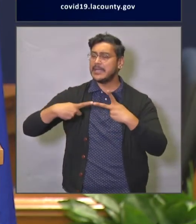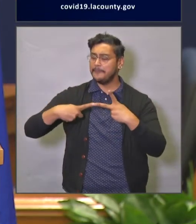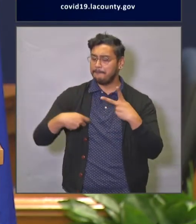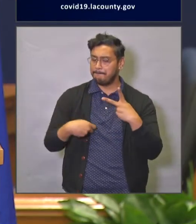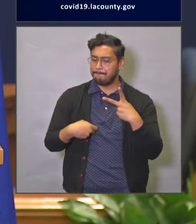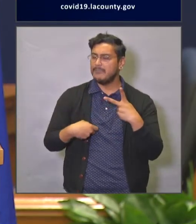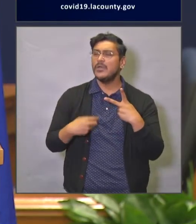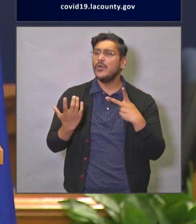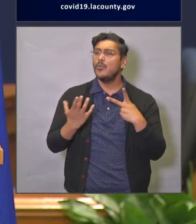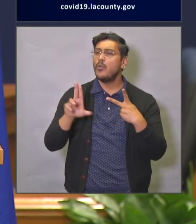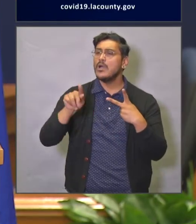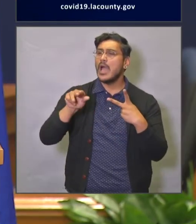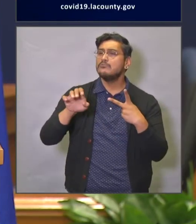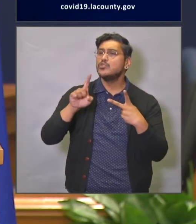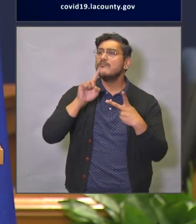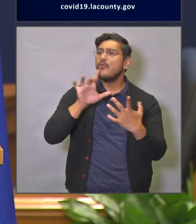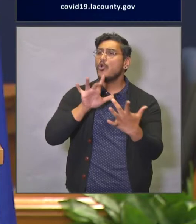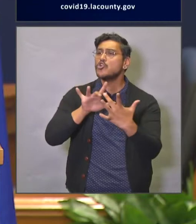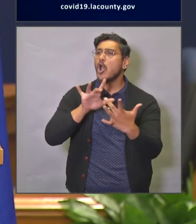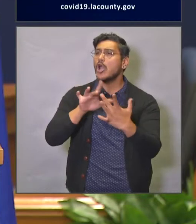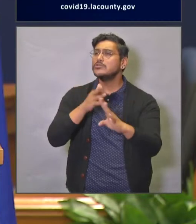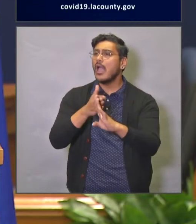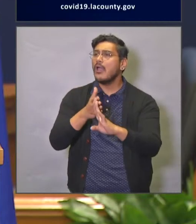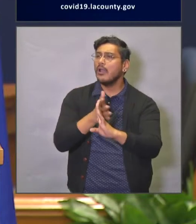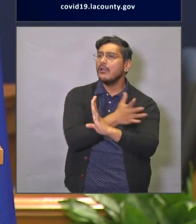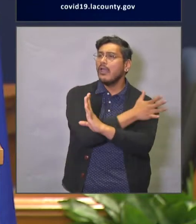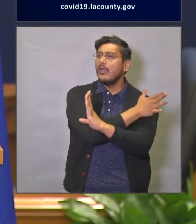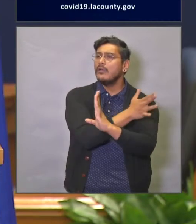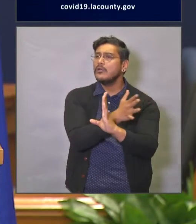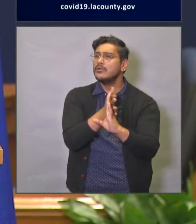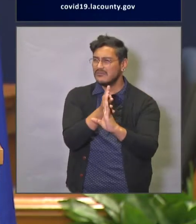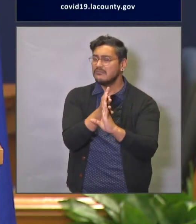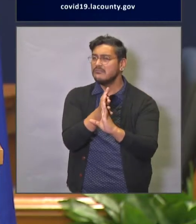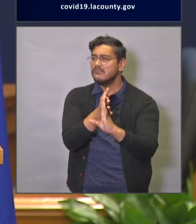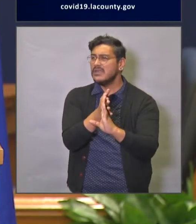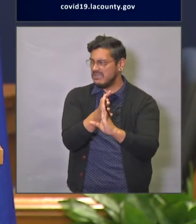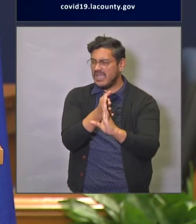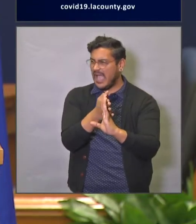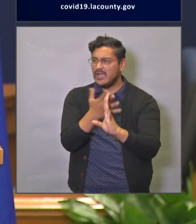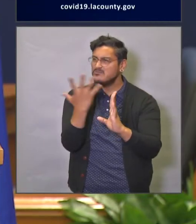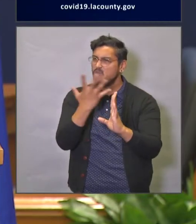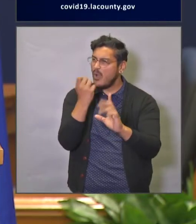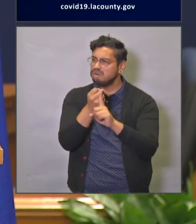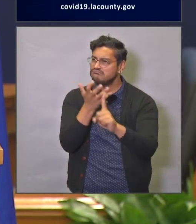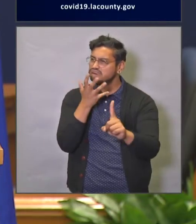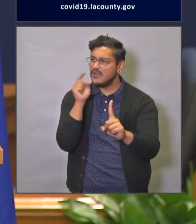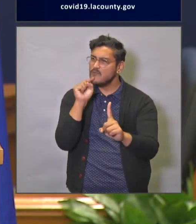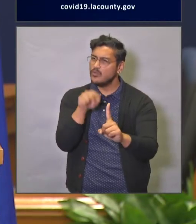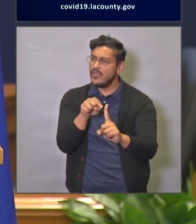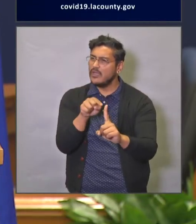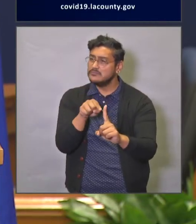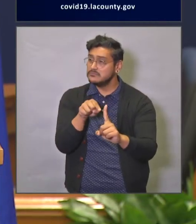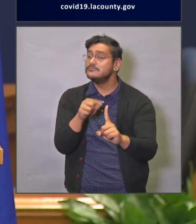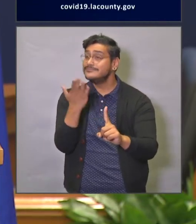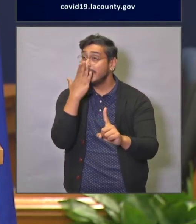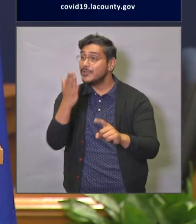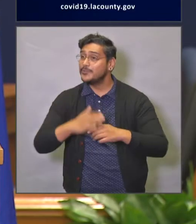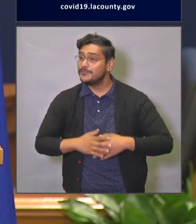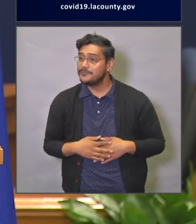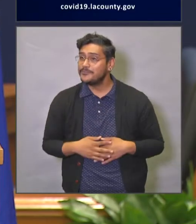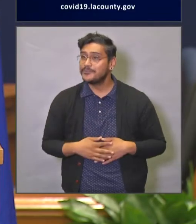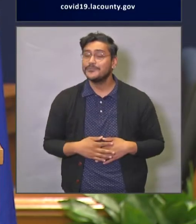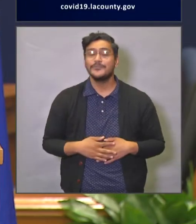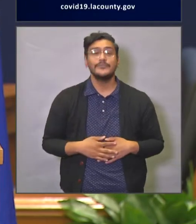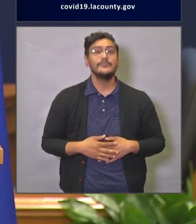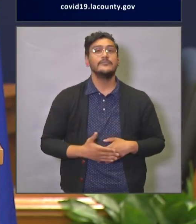can we get an update on contact tracing efforts and a breakdown of the exposure sources identified through the interviews? Thank you.